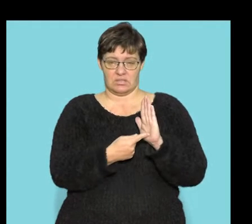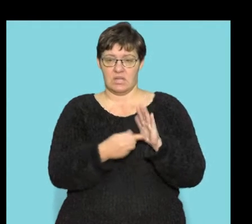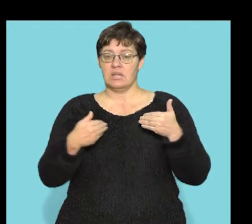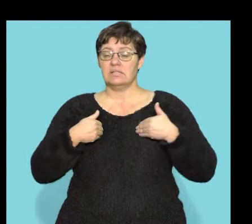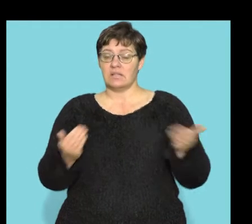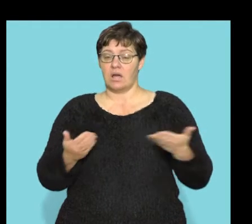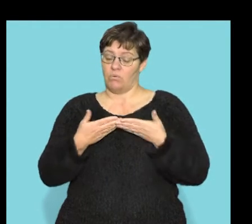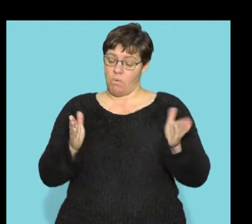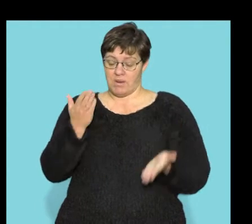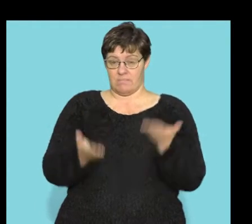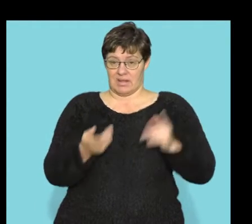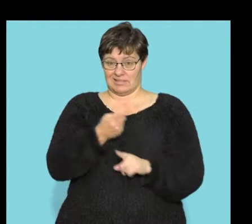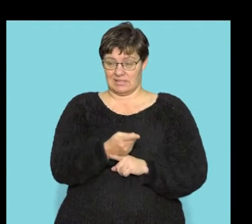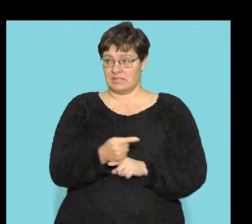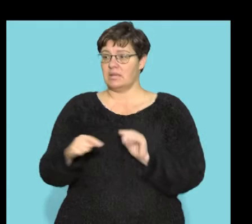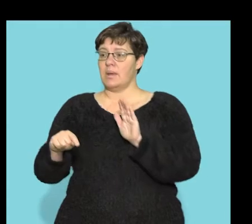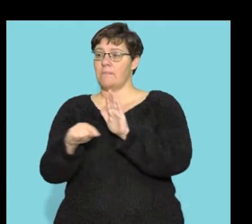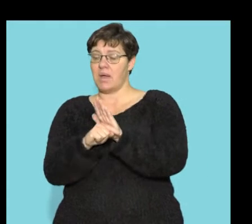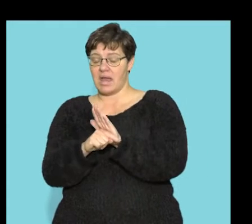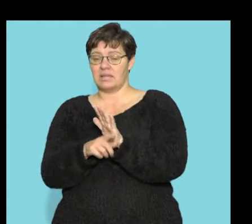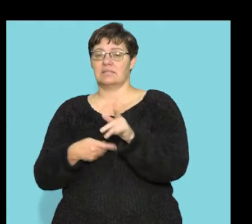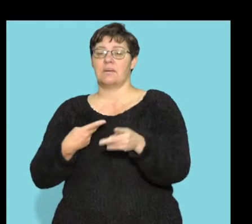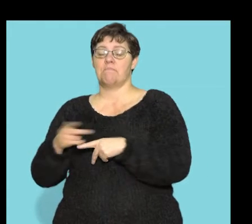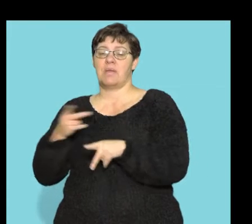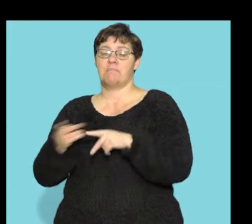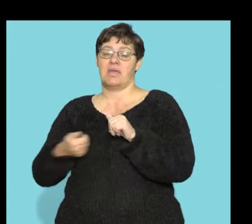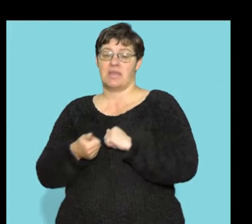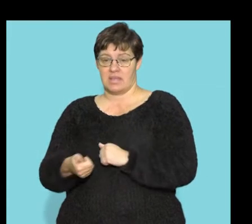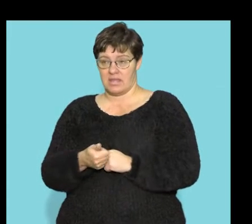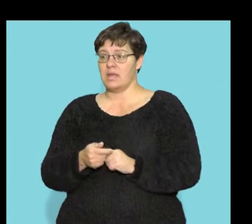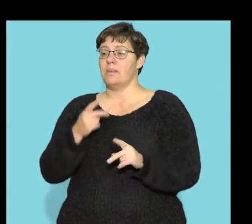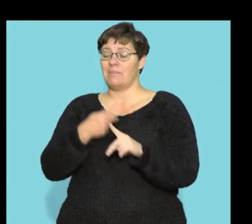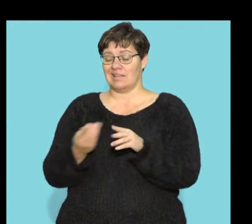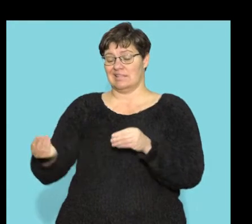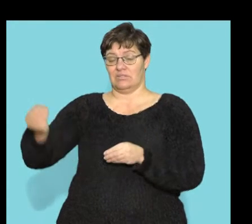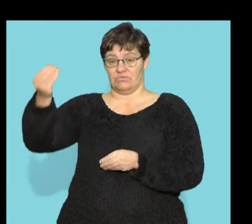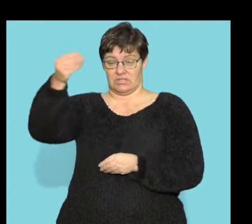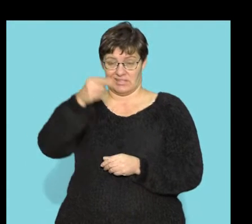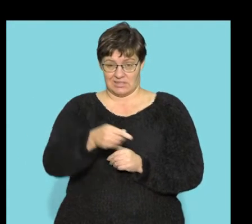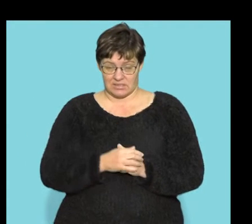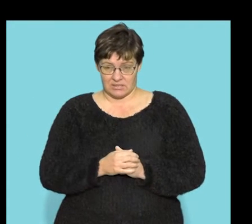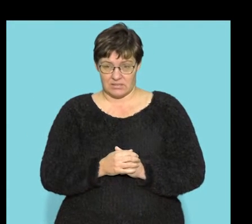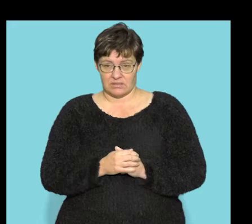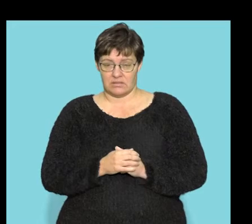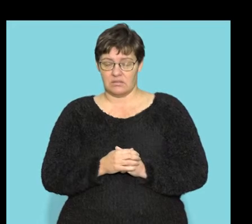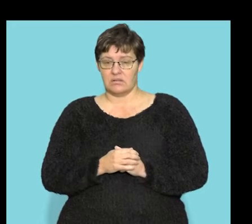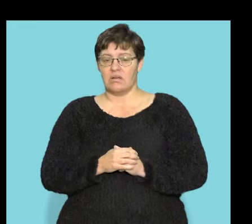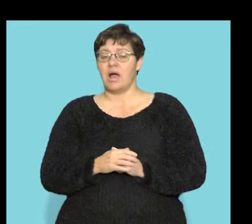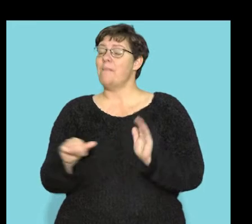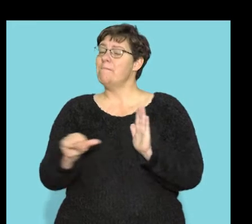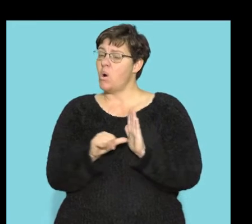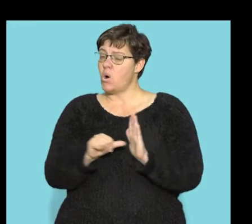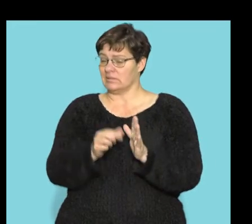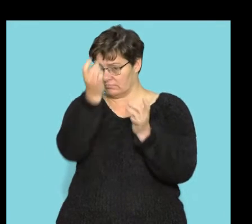opening balance minus my repayments plus my interest. Now, you were told something very important